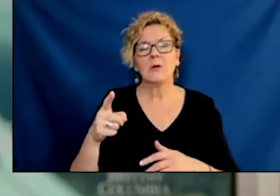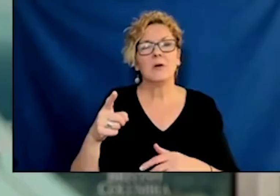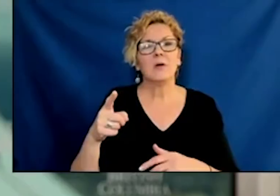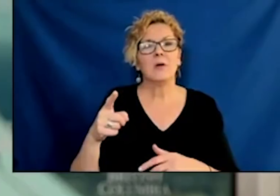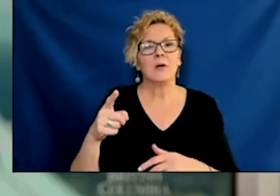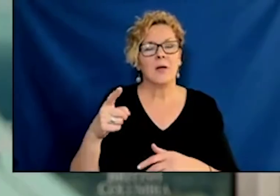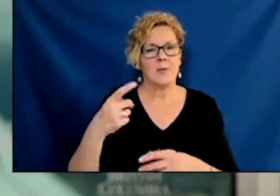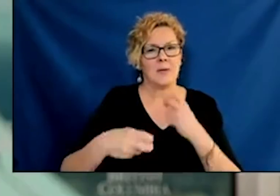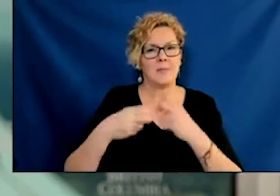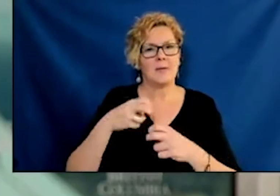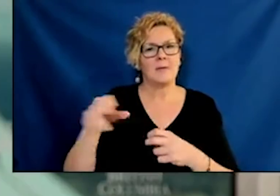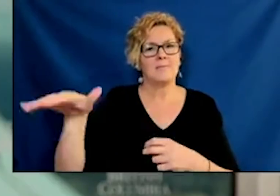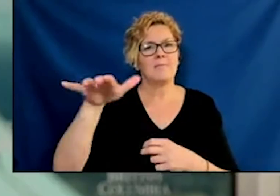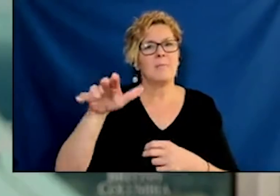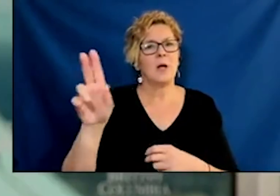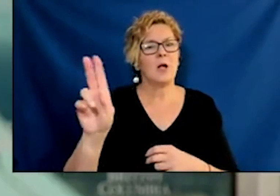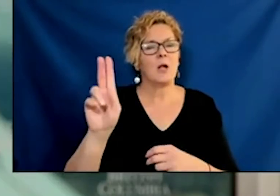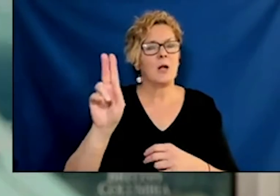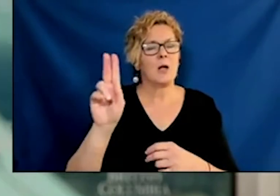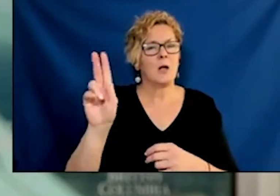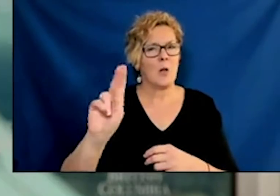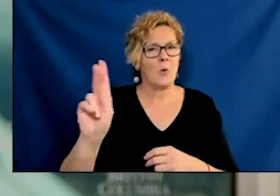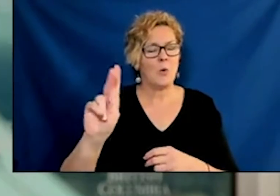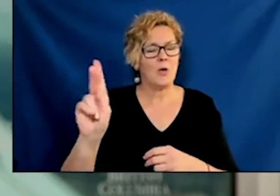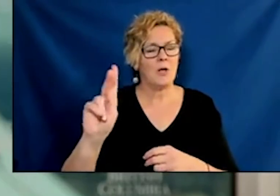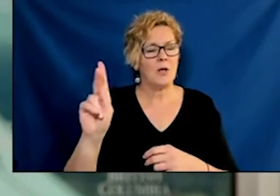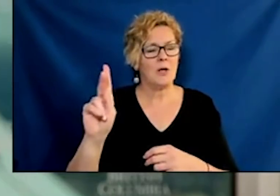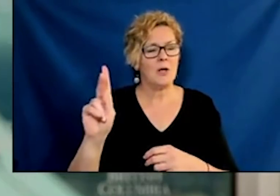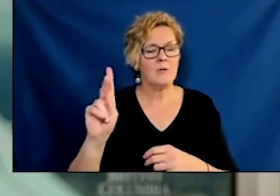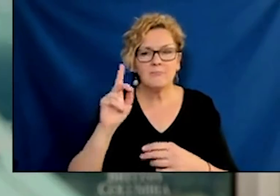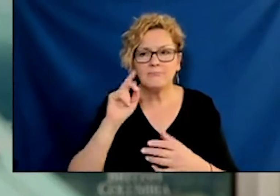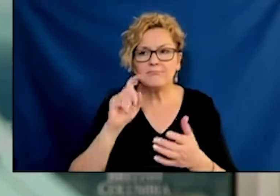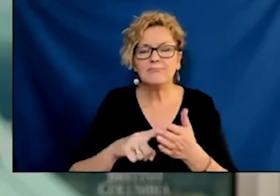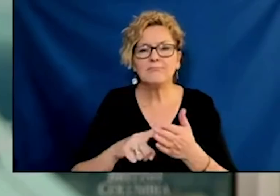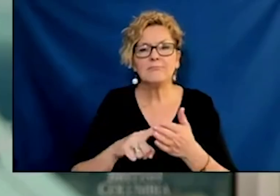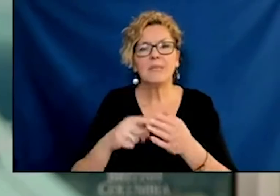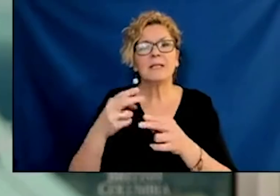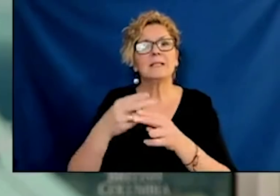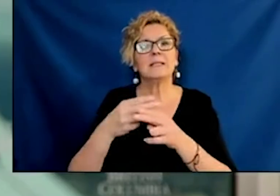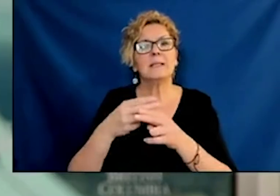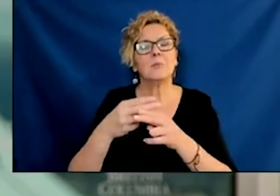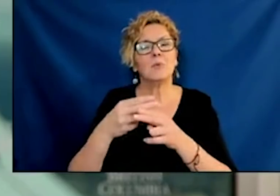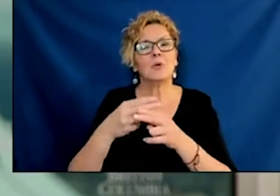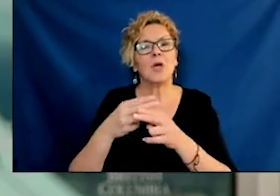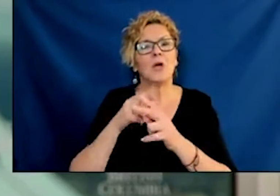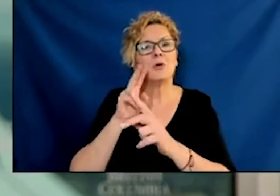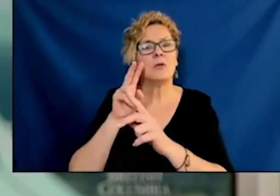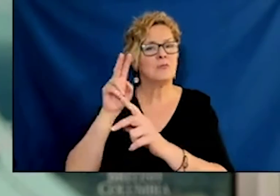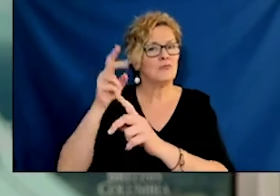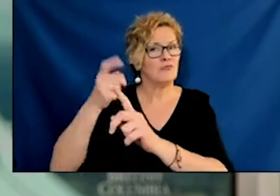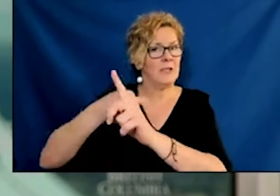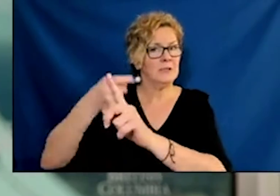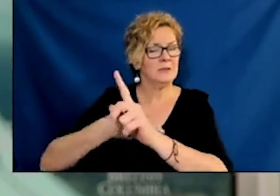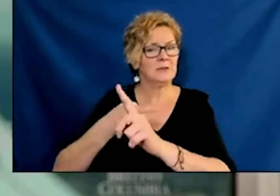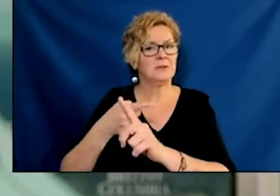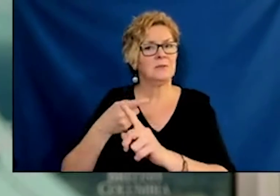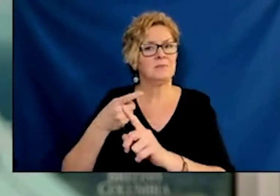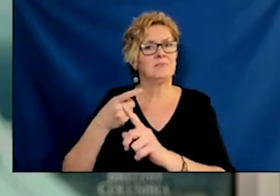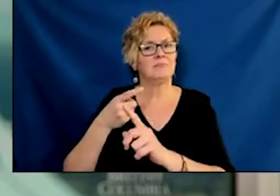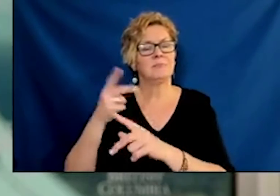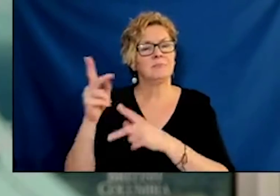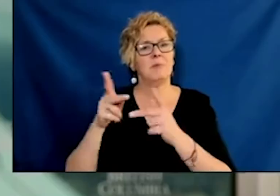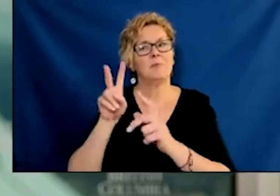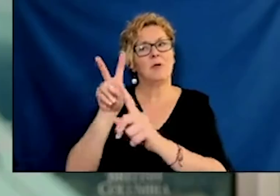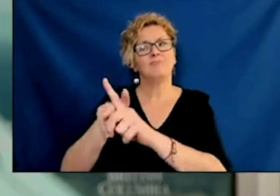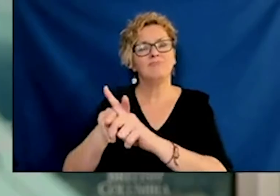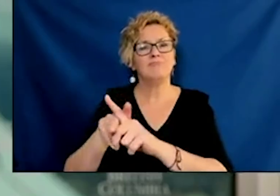about temporary rentals. And those rules apply. They apply to those renting properties, and they apply to those